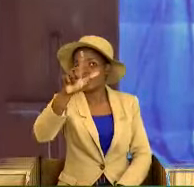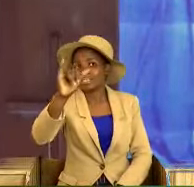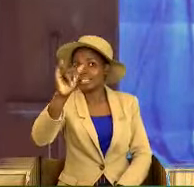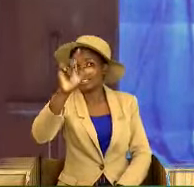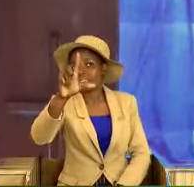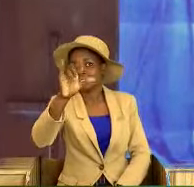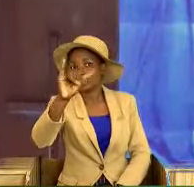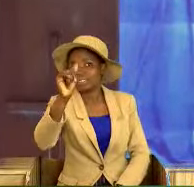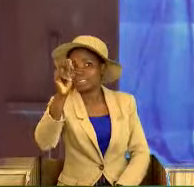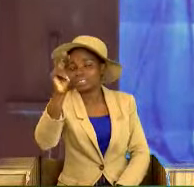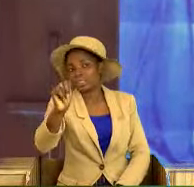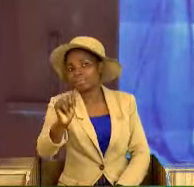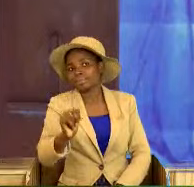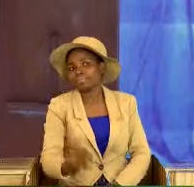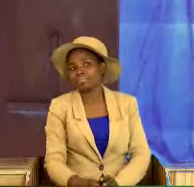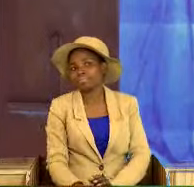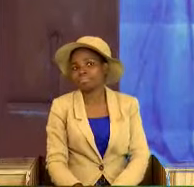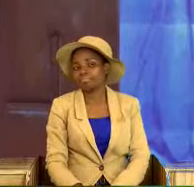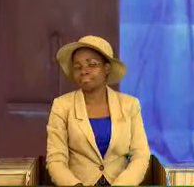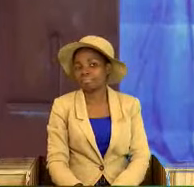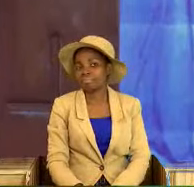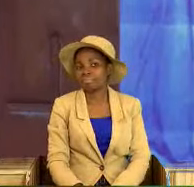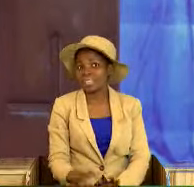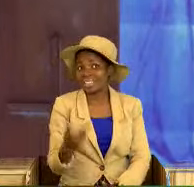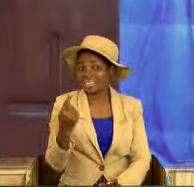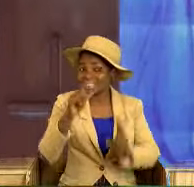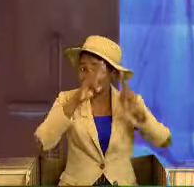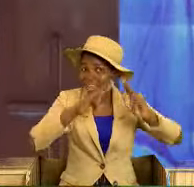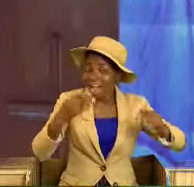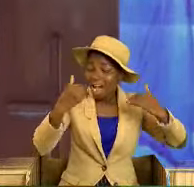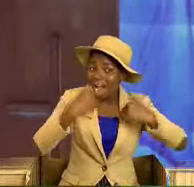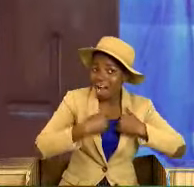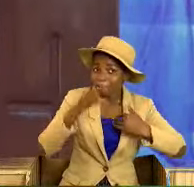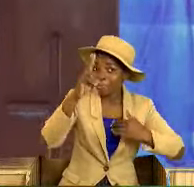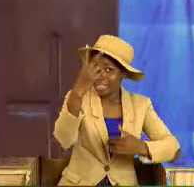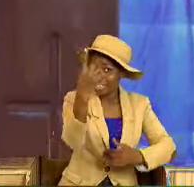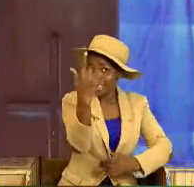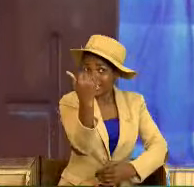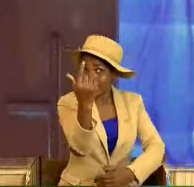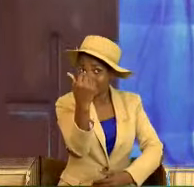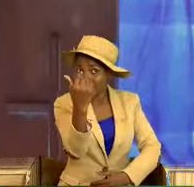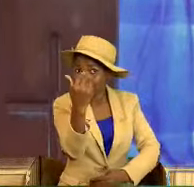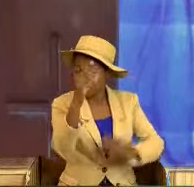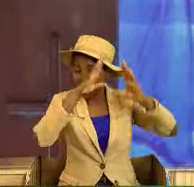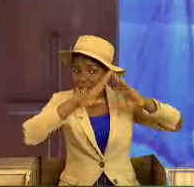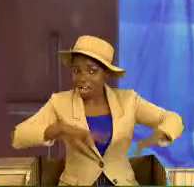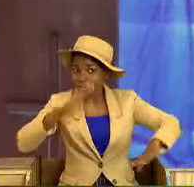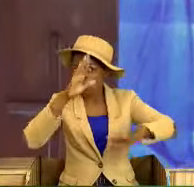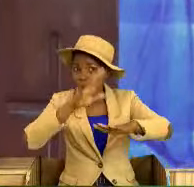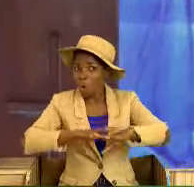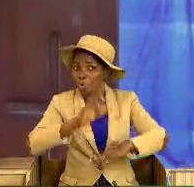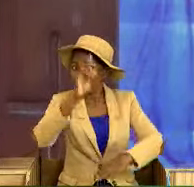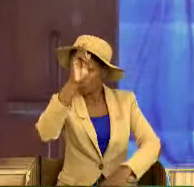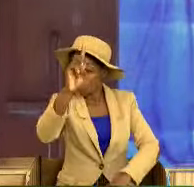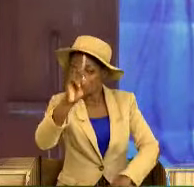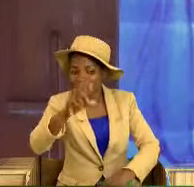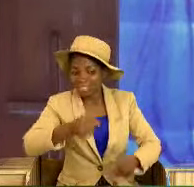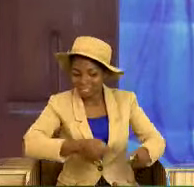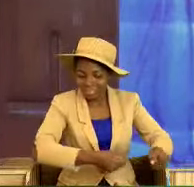houses on one street Nazareth had the worst